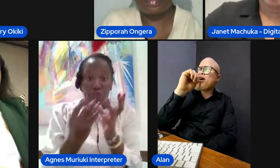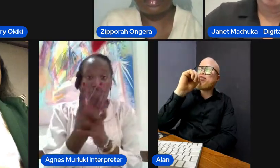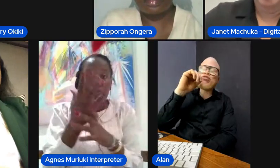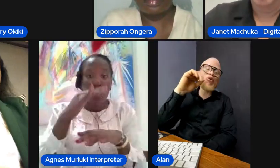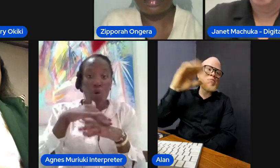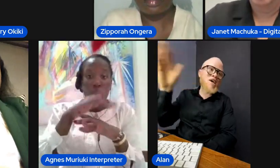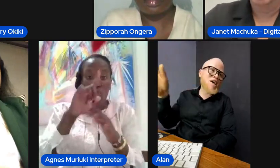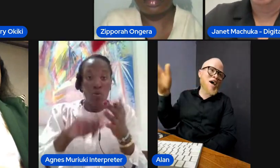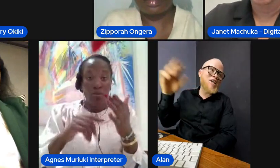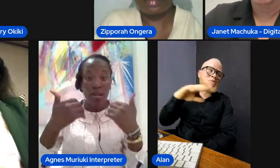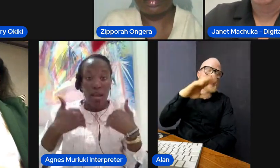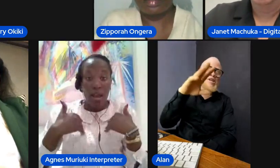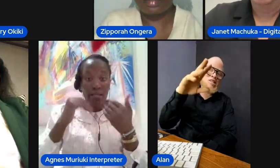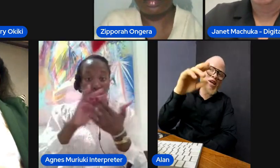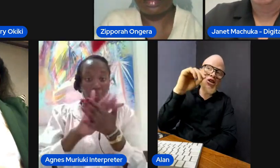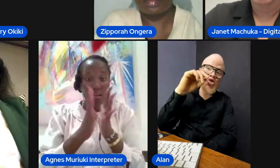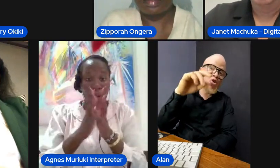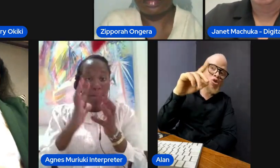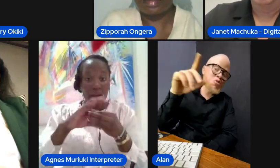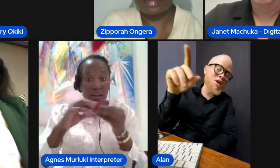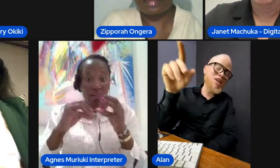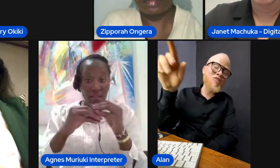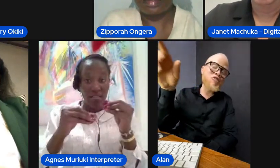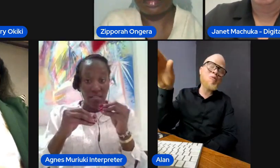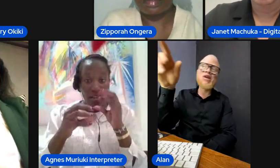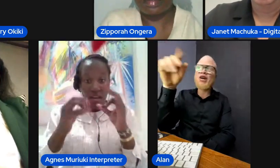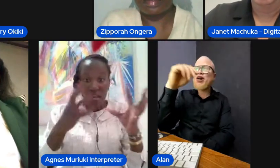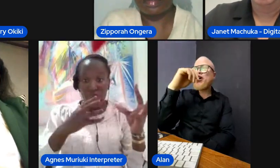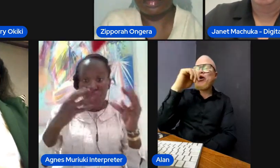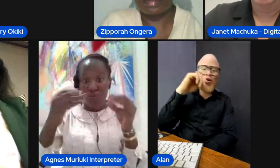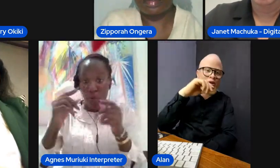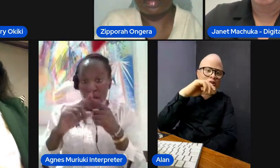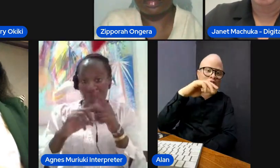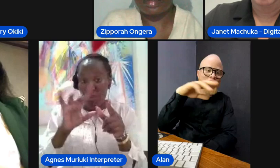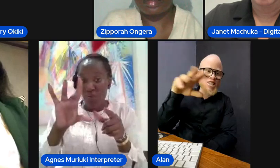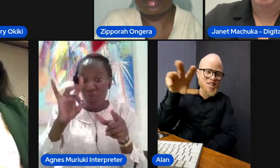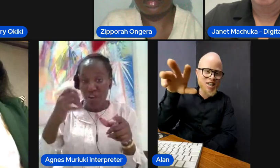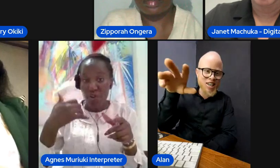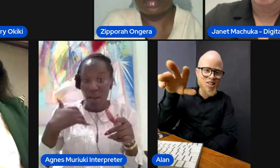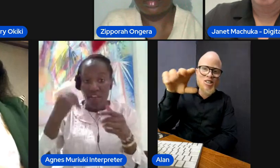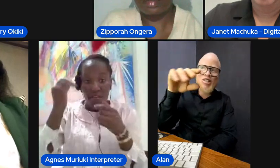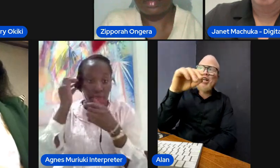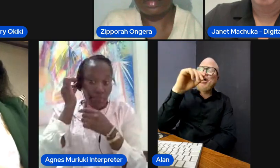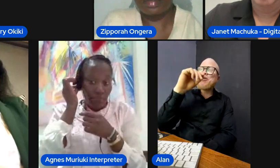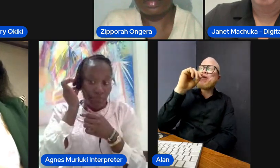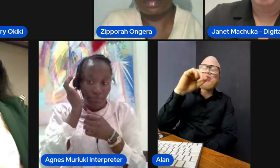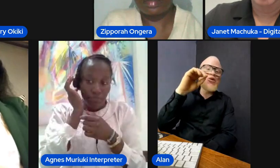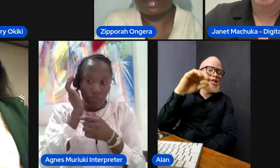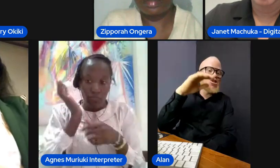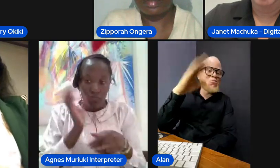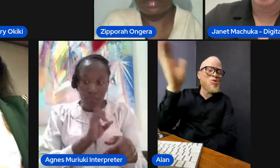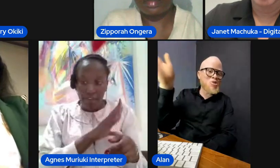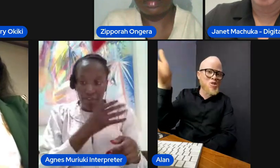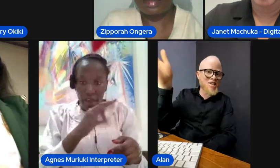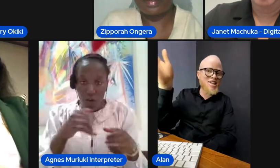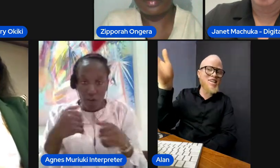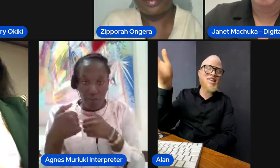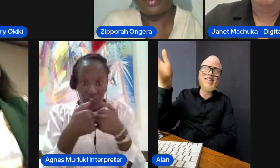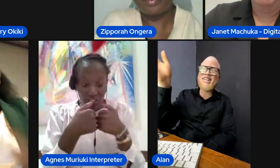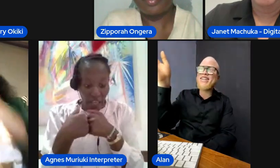you might have a phobia, and I'm gonna say, Joyce, you might have a phobia of content creation, you might not Yes, need I to